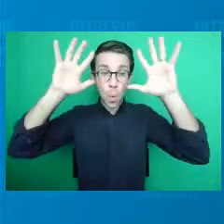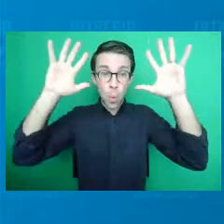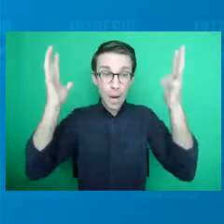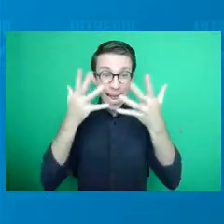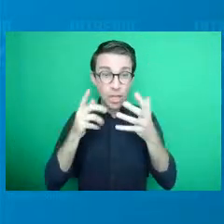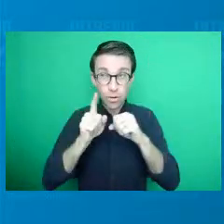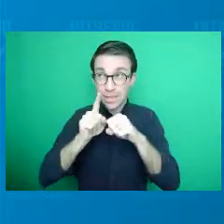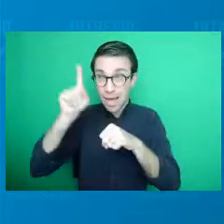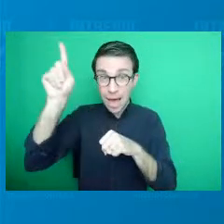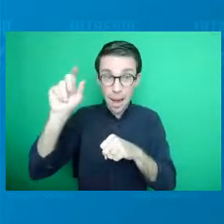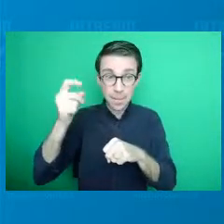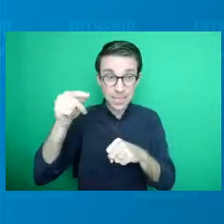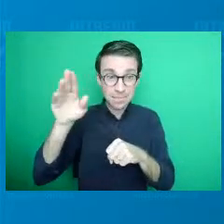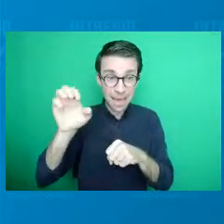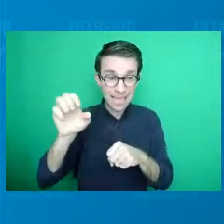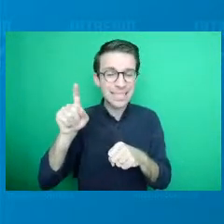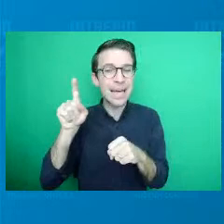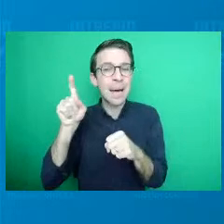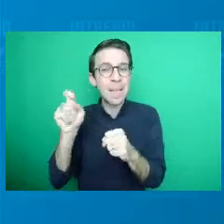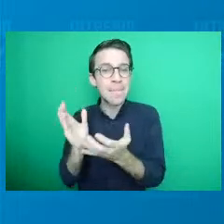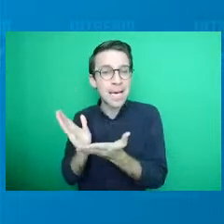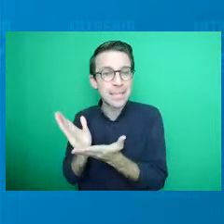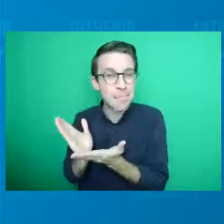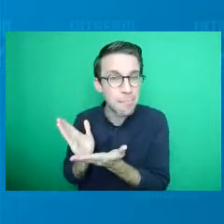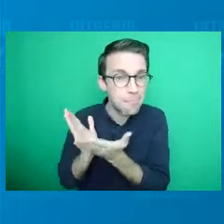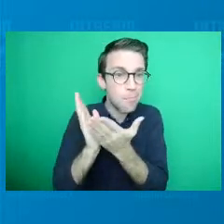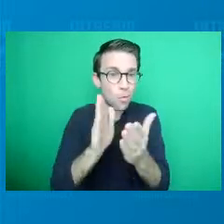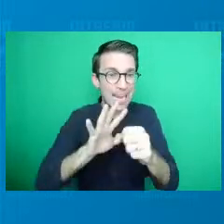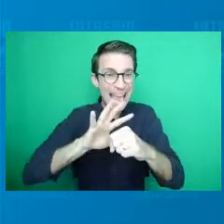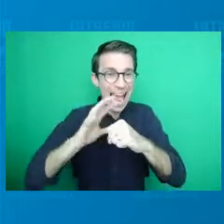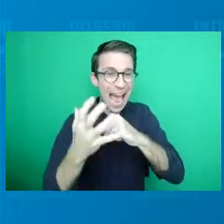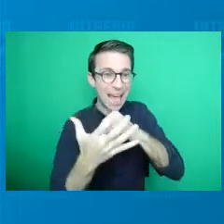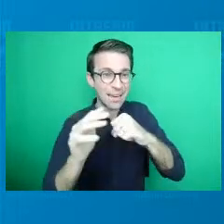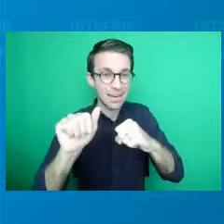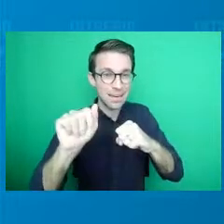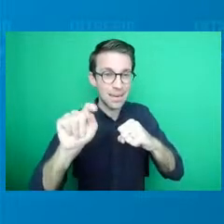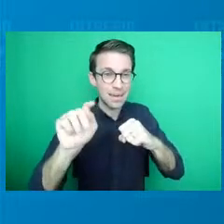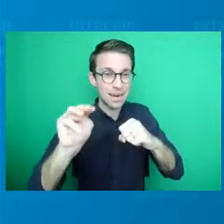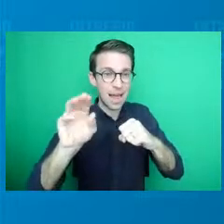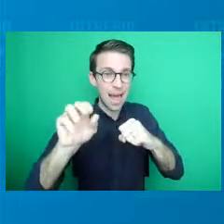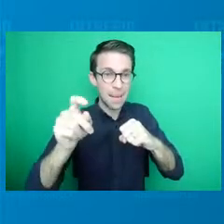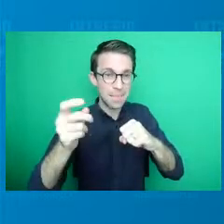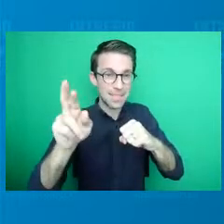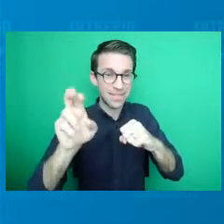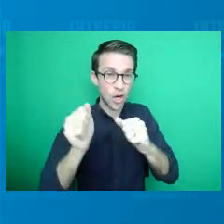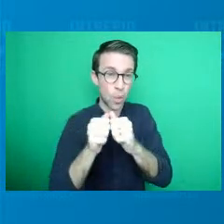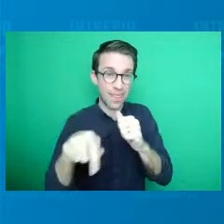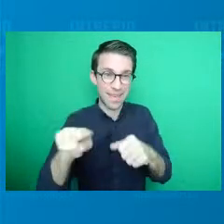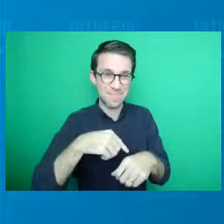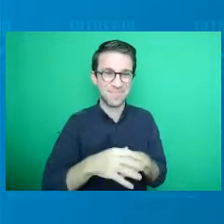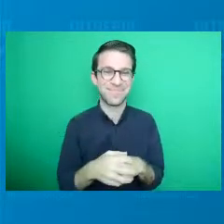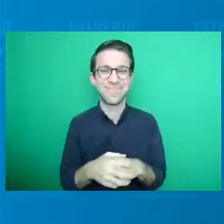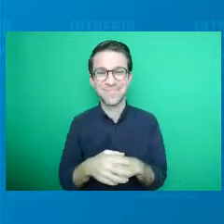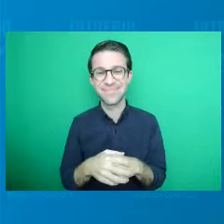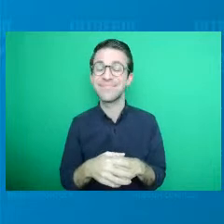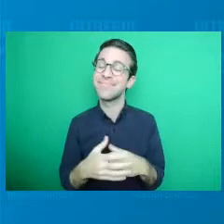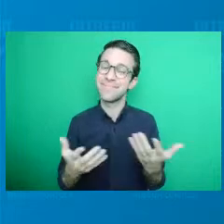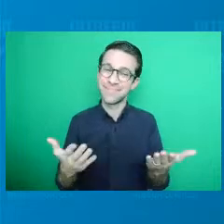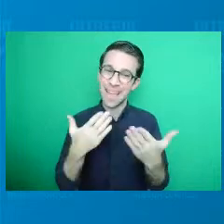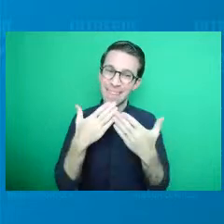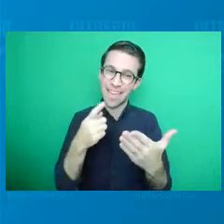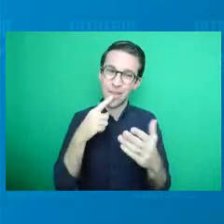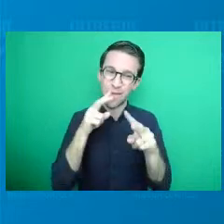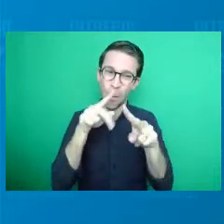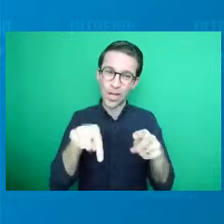they have to bring an atmosphere with them, because space sure isn't going to provide one. On behalf of Intrepid's education team, thanks